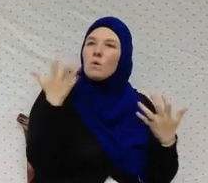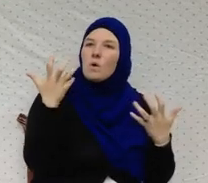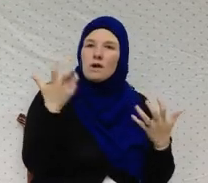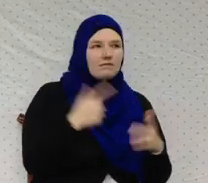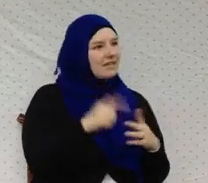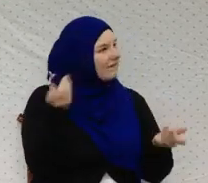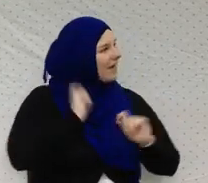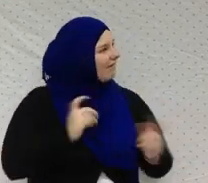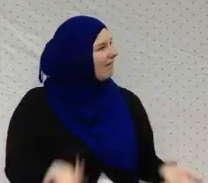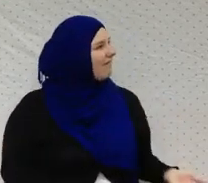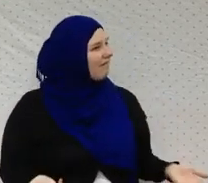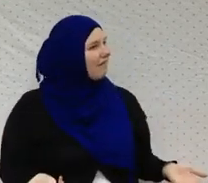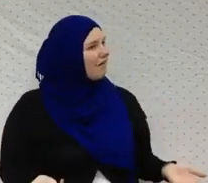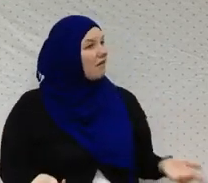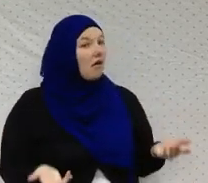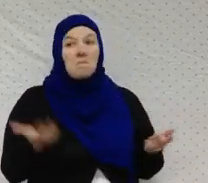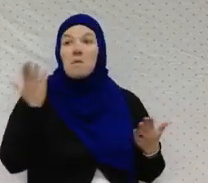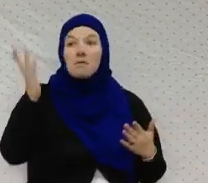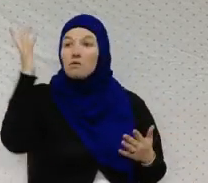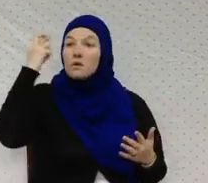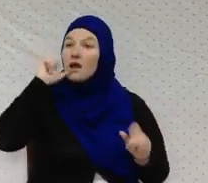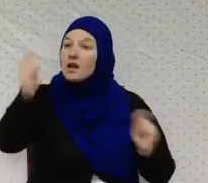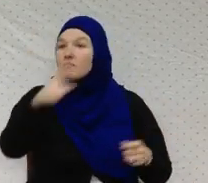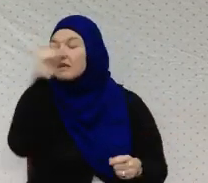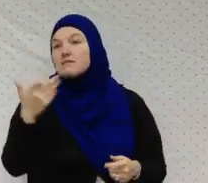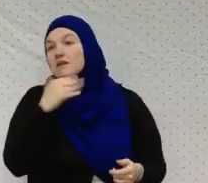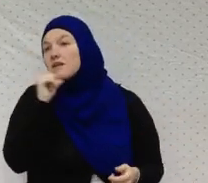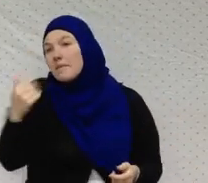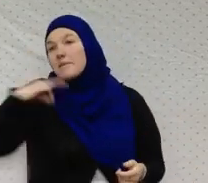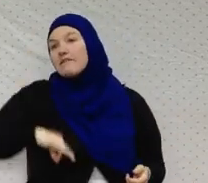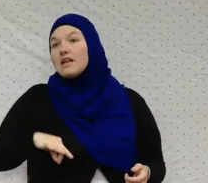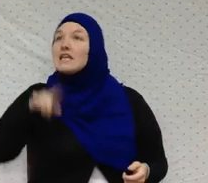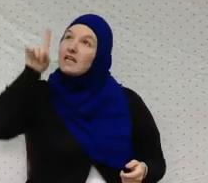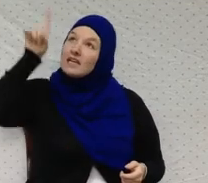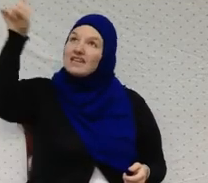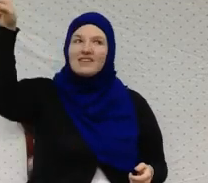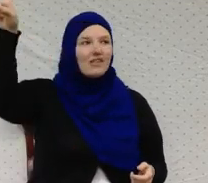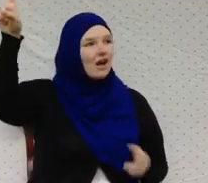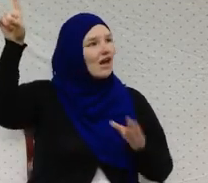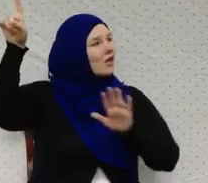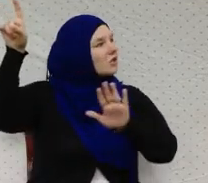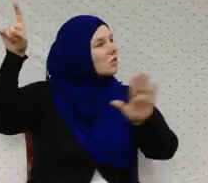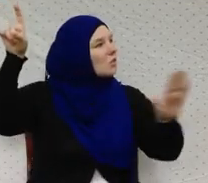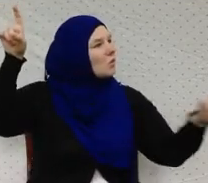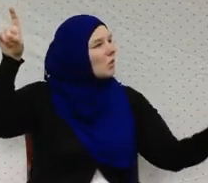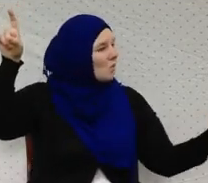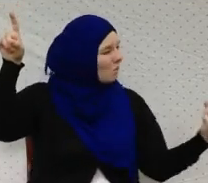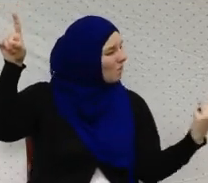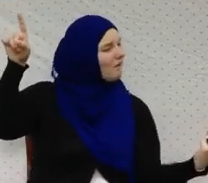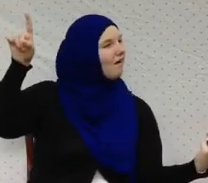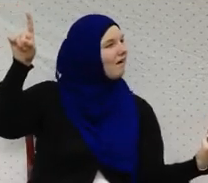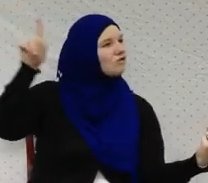want. He may not give you what you want because it may not be in your best interest. Remember, He is Allah, and you